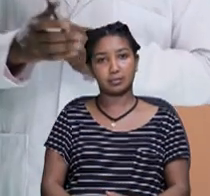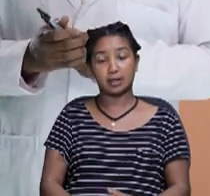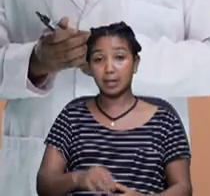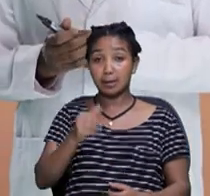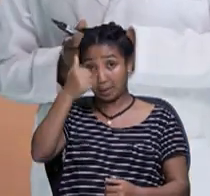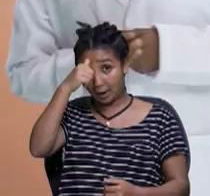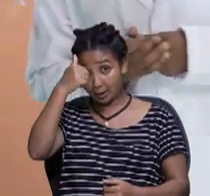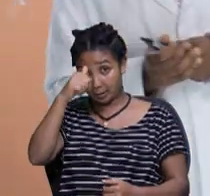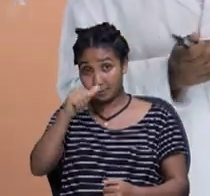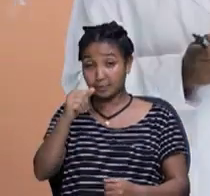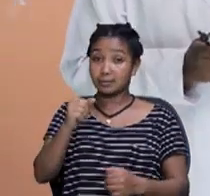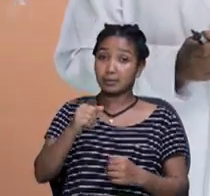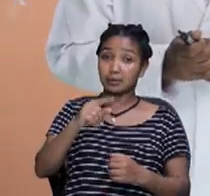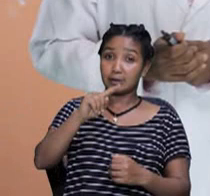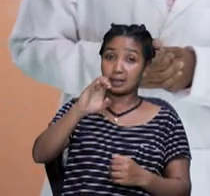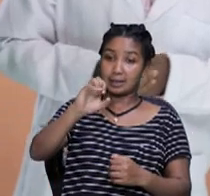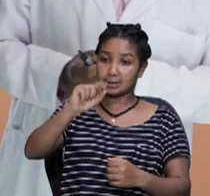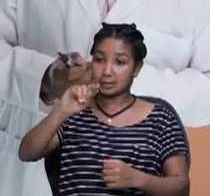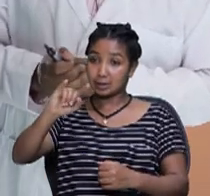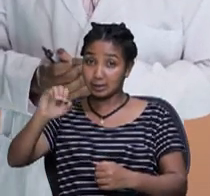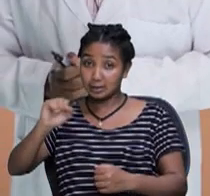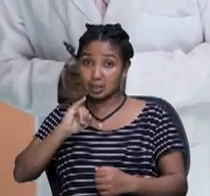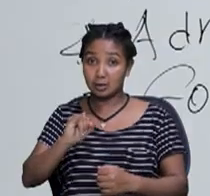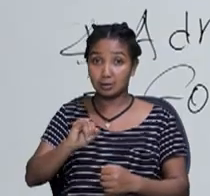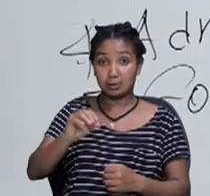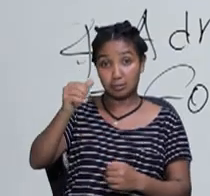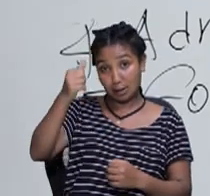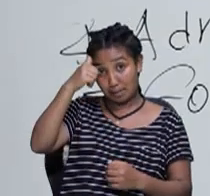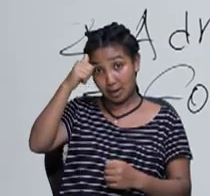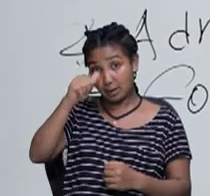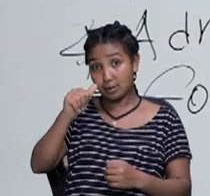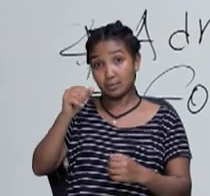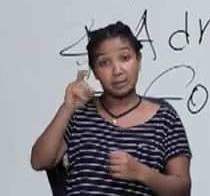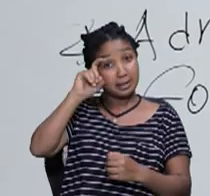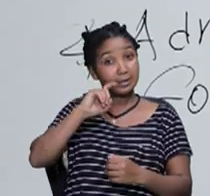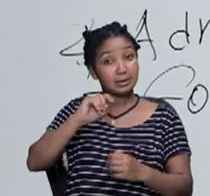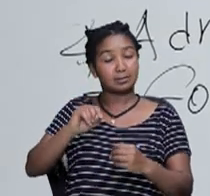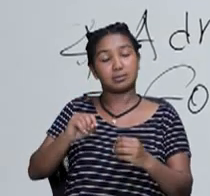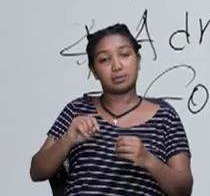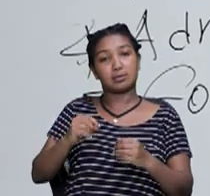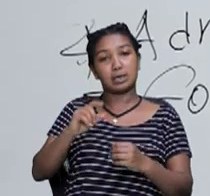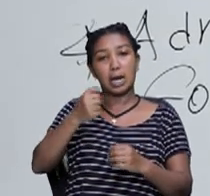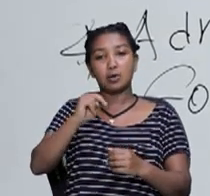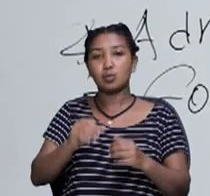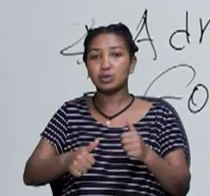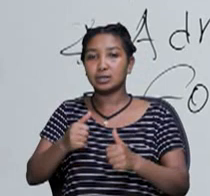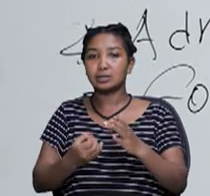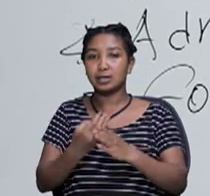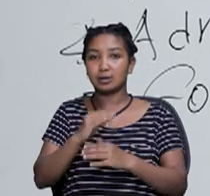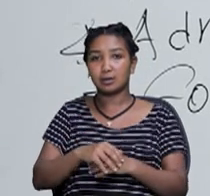In male testes is the male sex gland, which secretes a